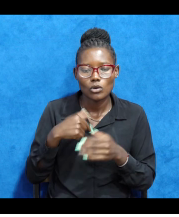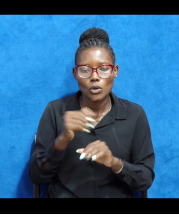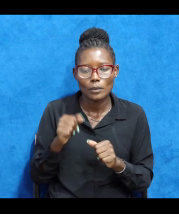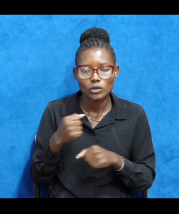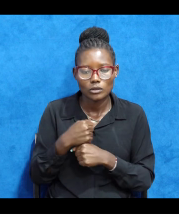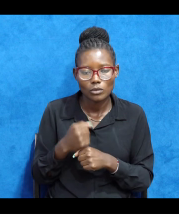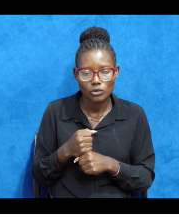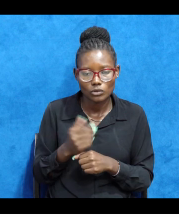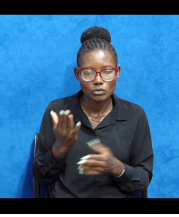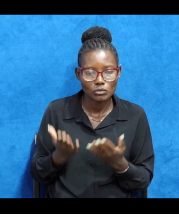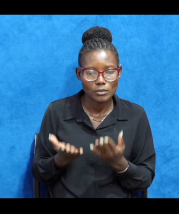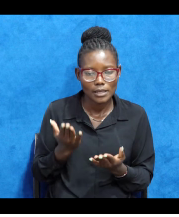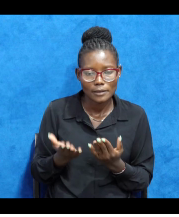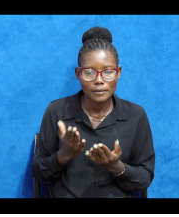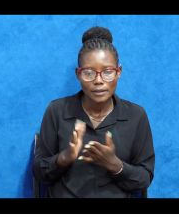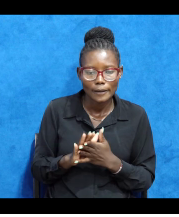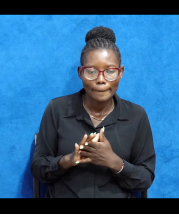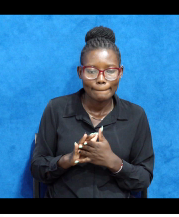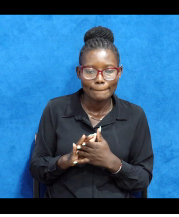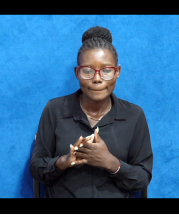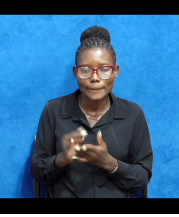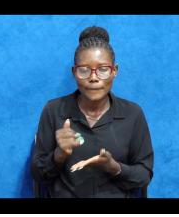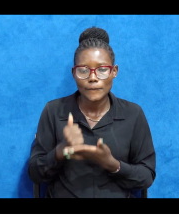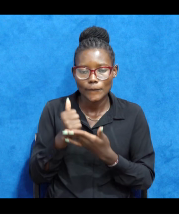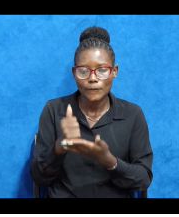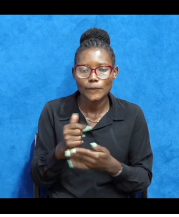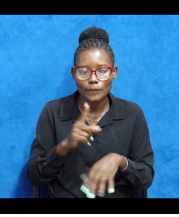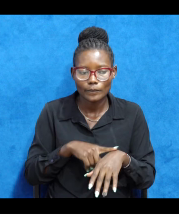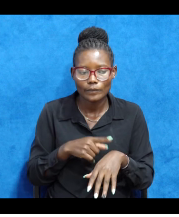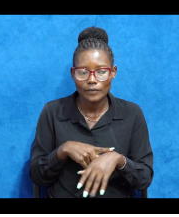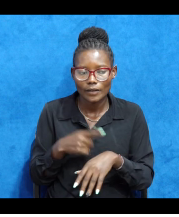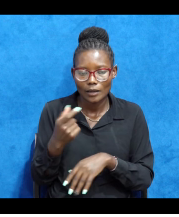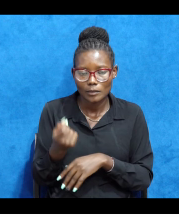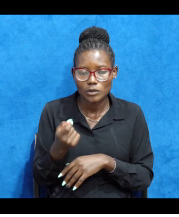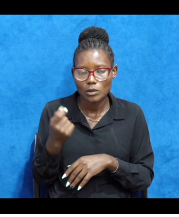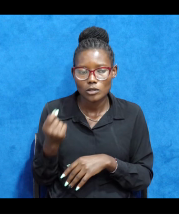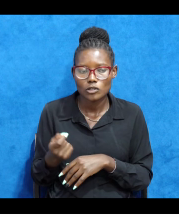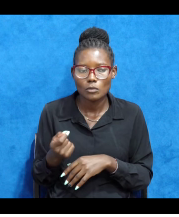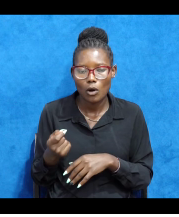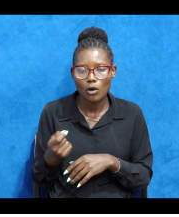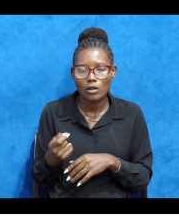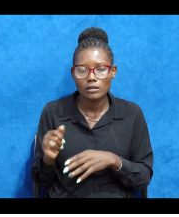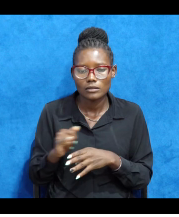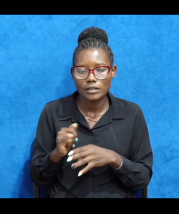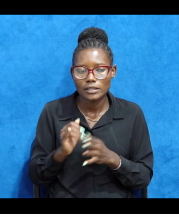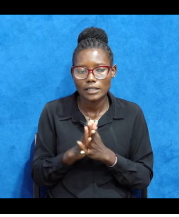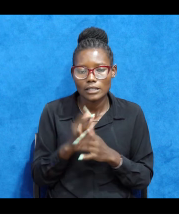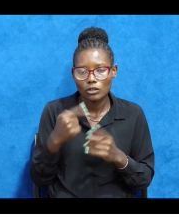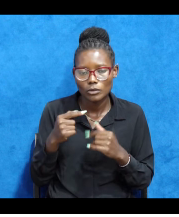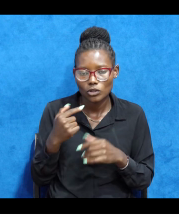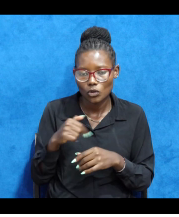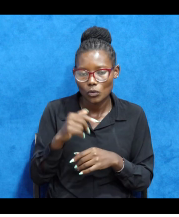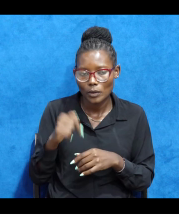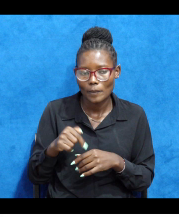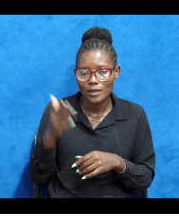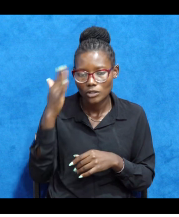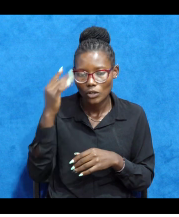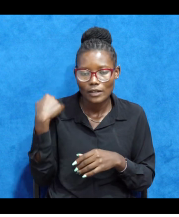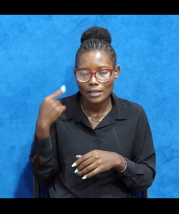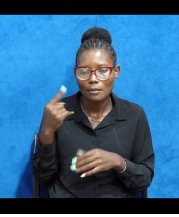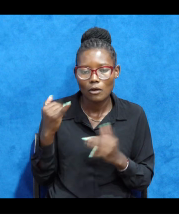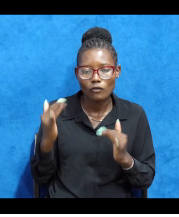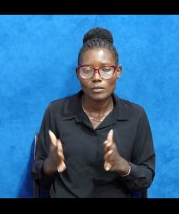great at dribbling. And those kind of things we'll have to keep track of when we think about how we're going to kind of apply some constraints. So something that we